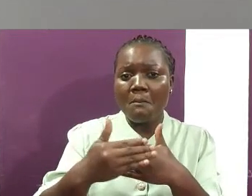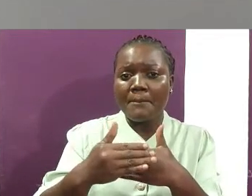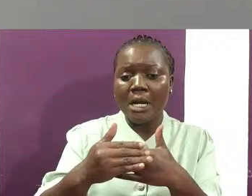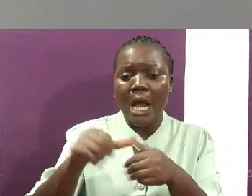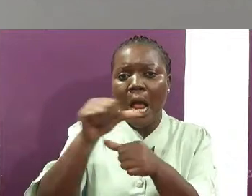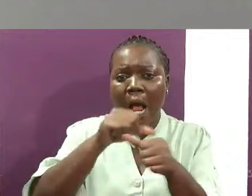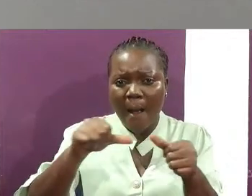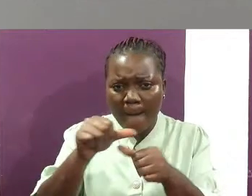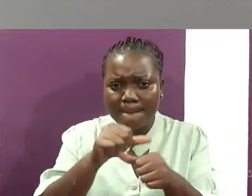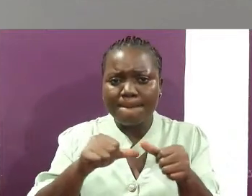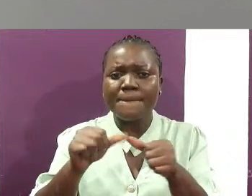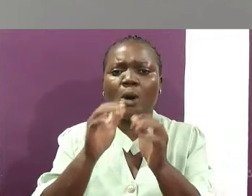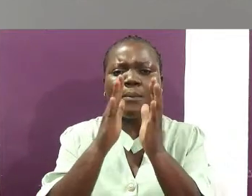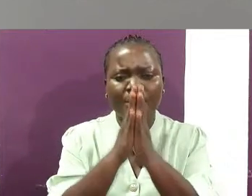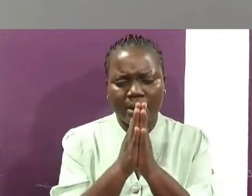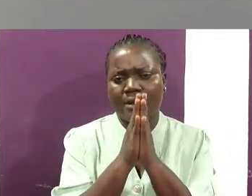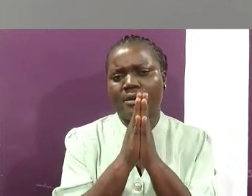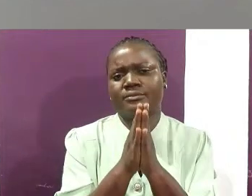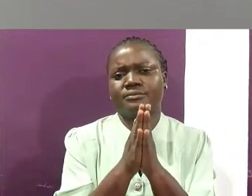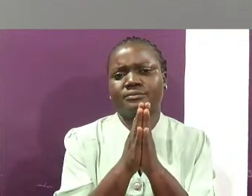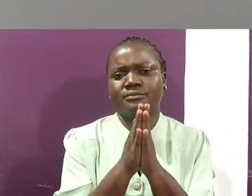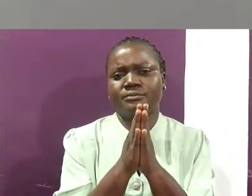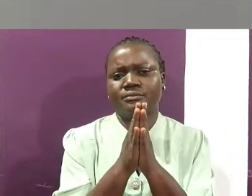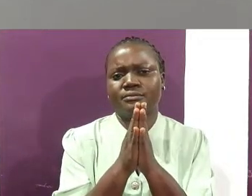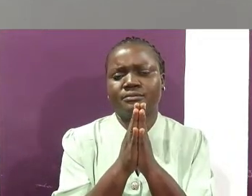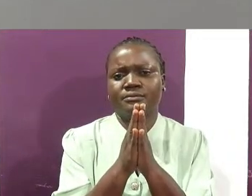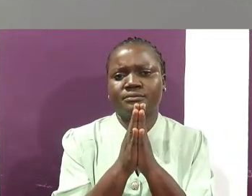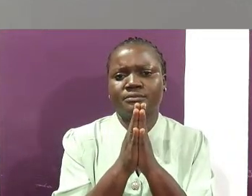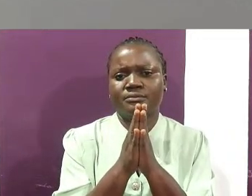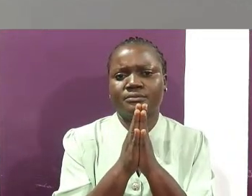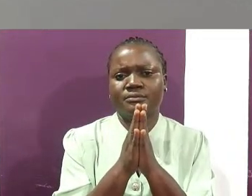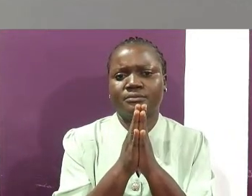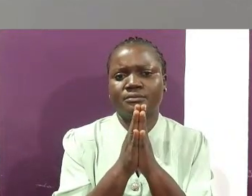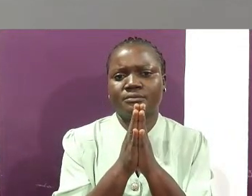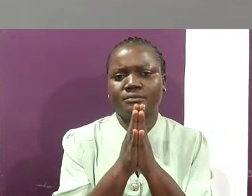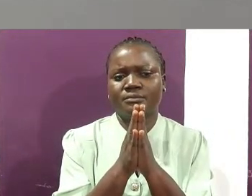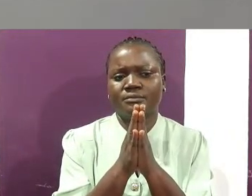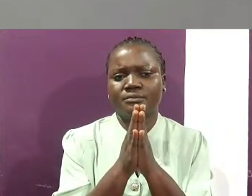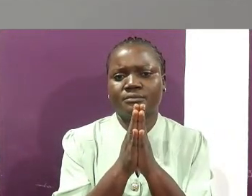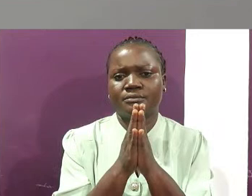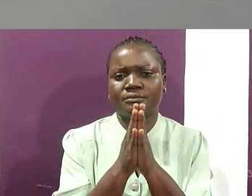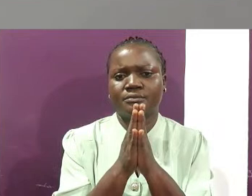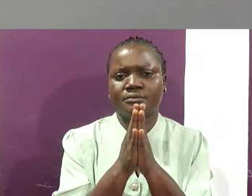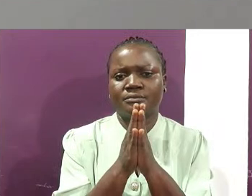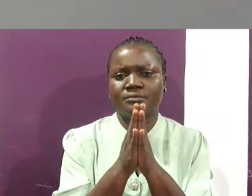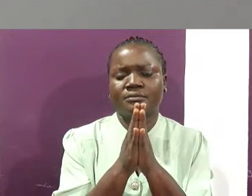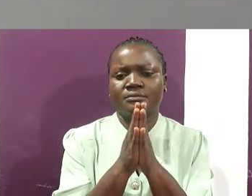They were strengthened by the apostles' signs and miracles and the words that they preached to them.